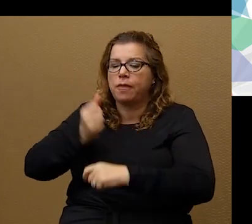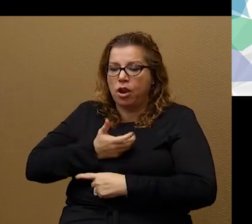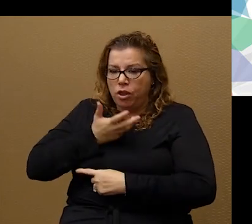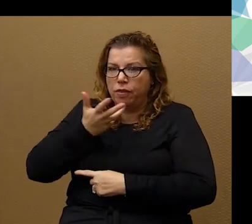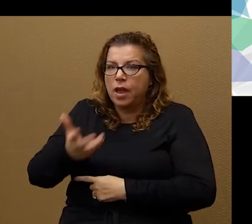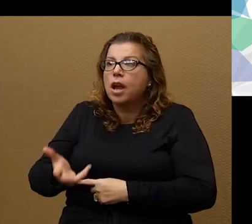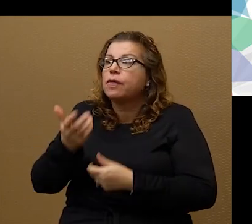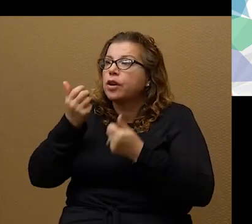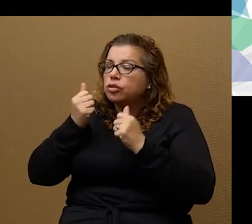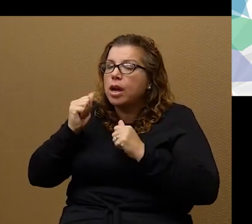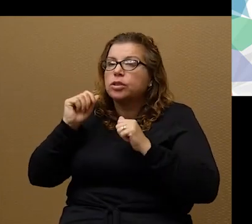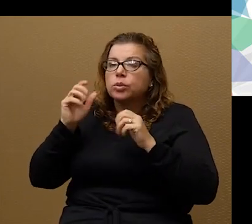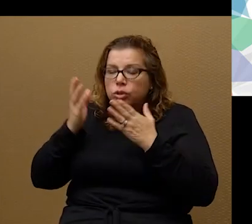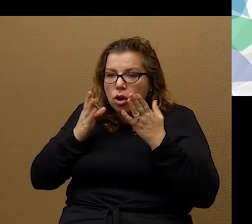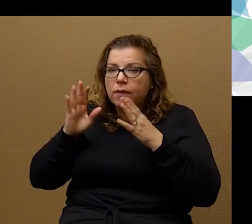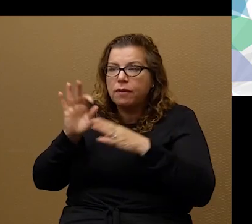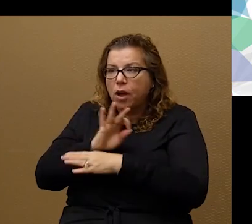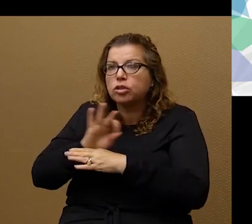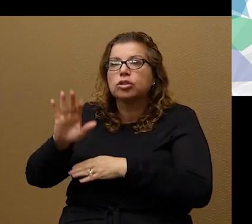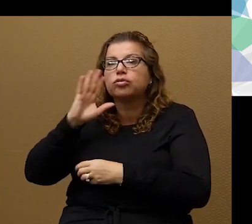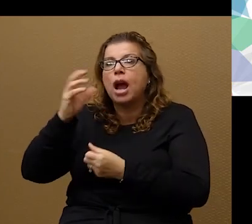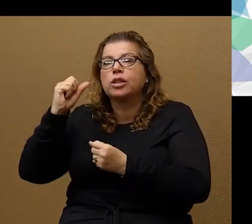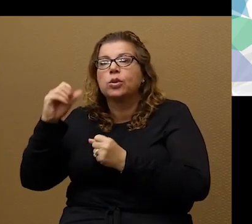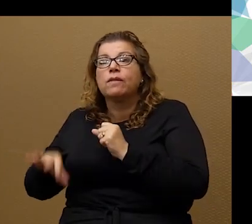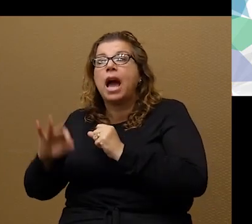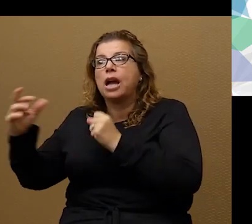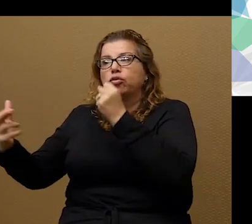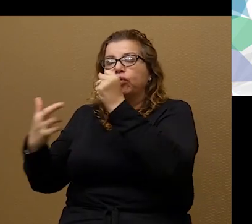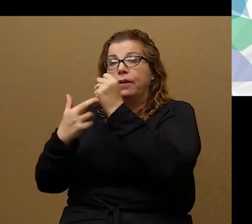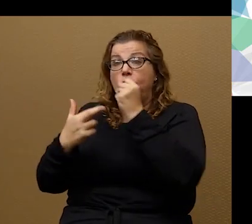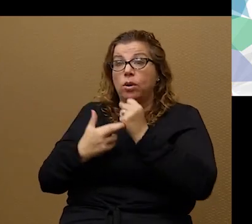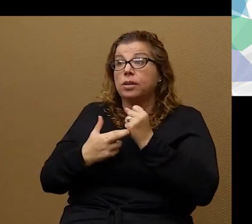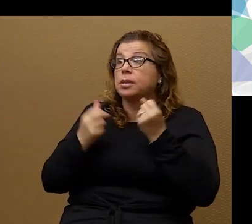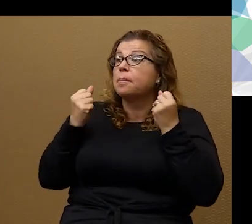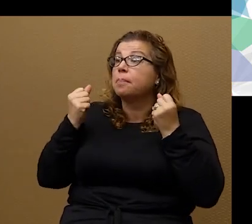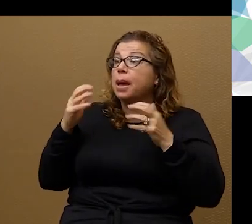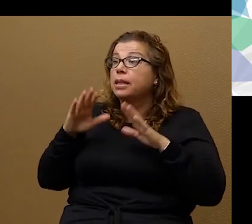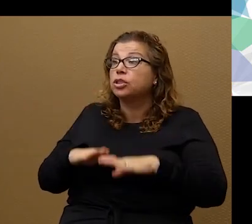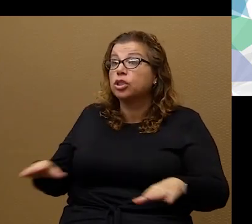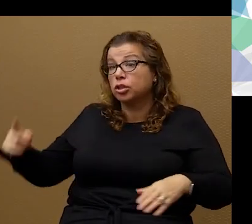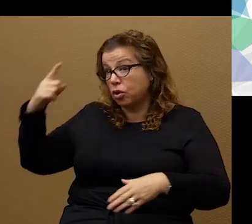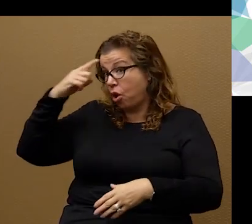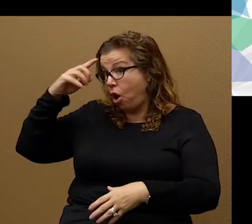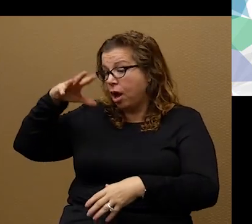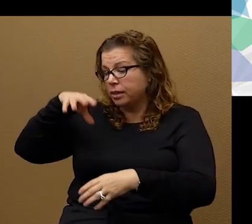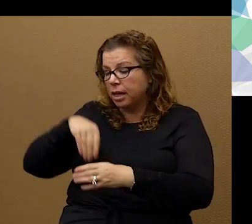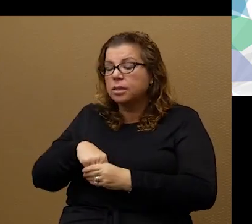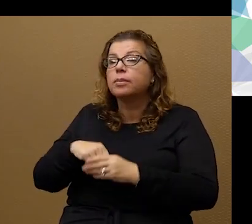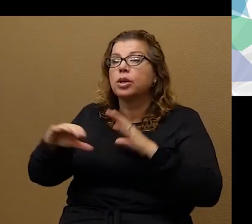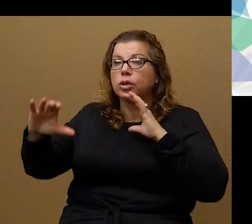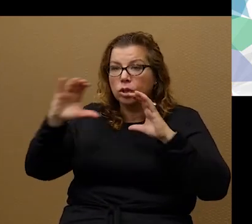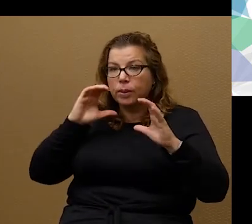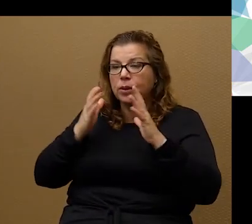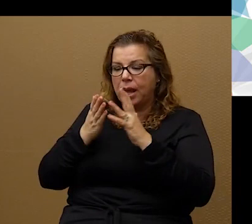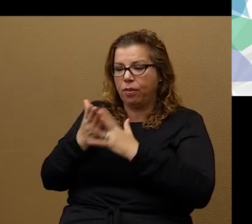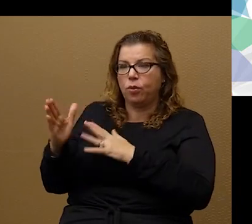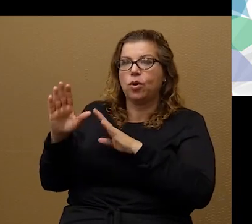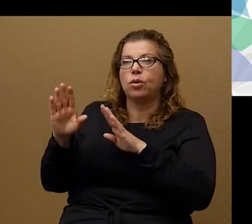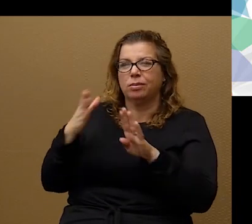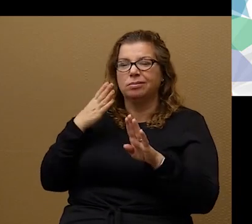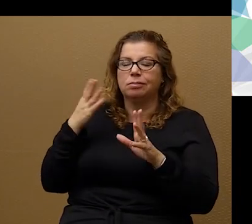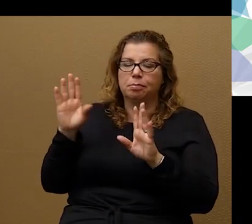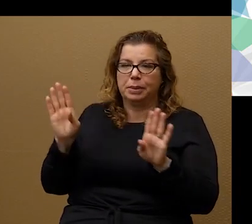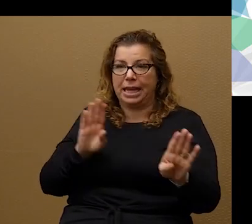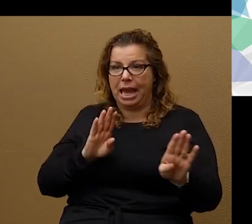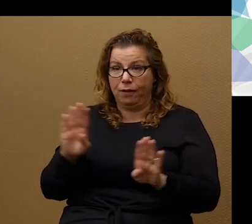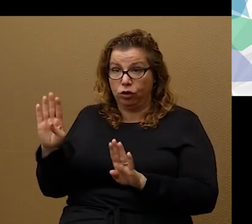get reinforced by doing something. So many children with autism communicate through behaviors rather